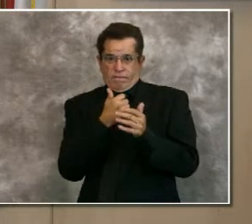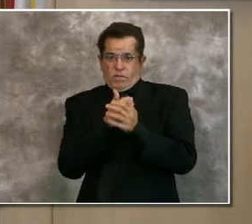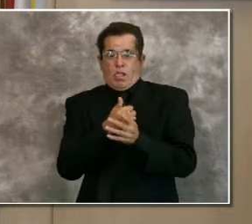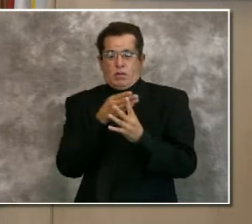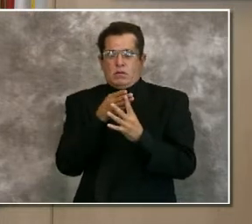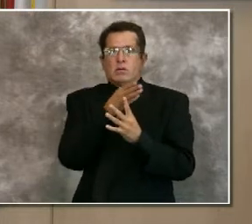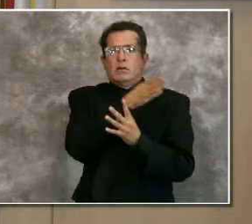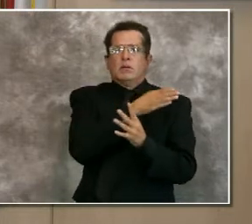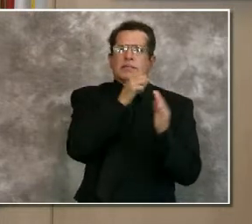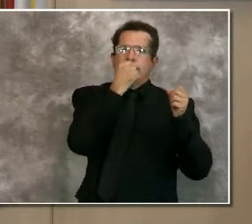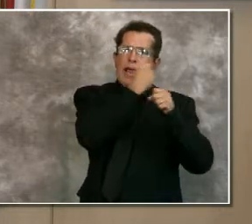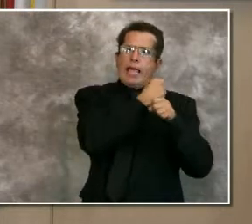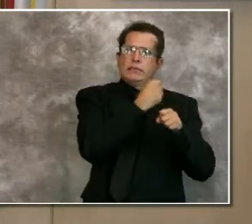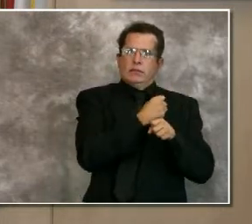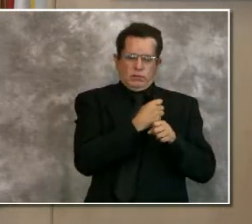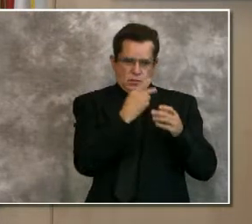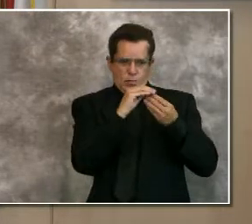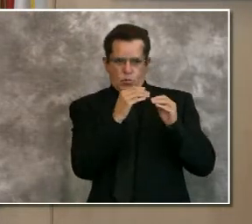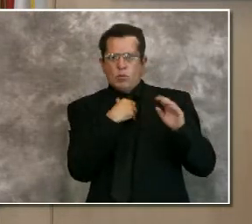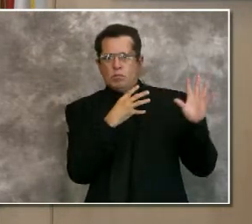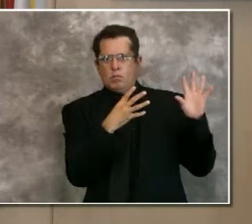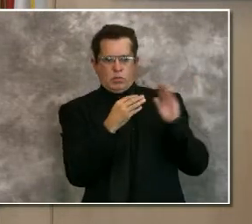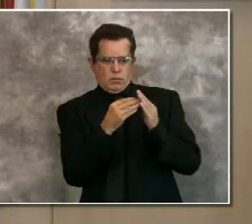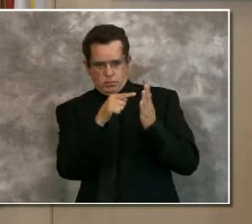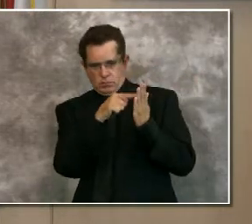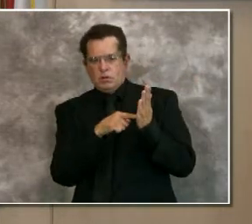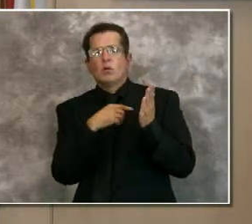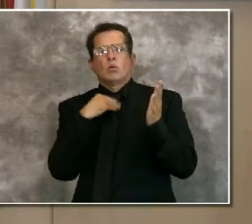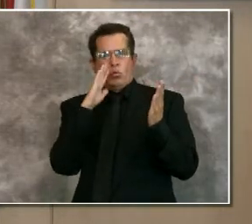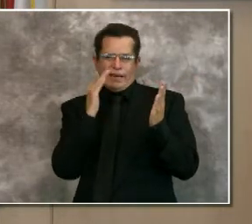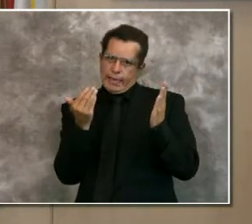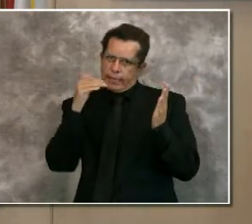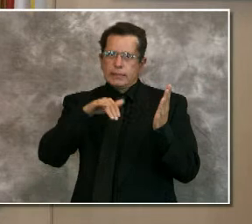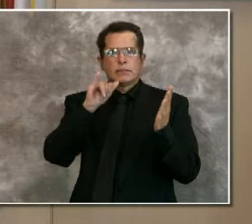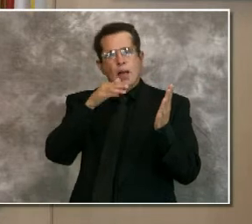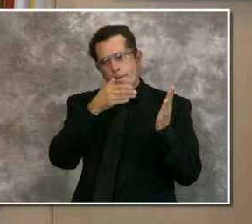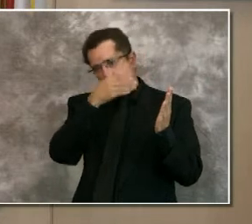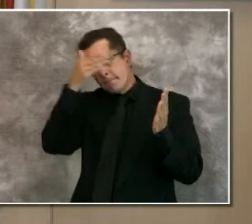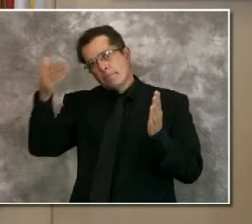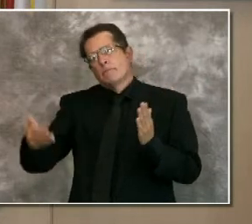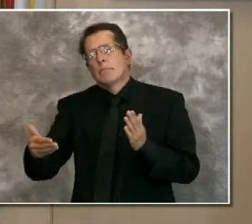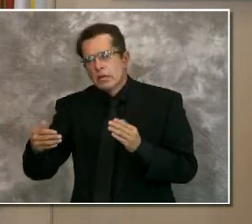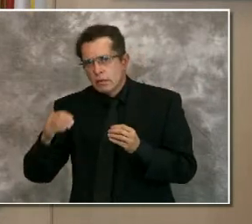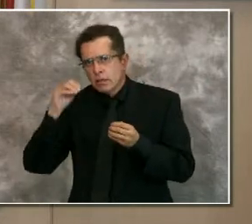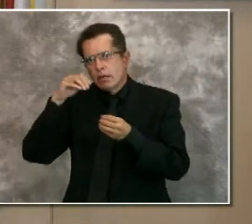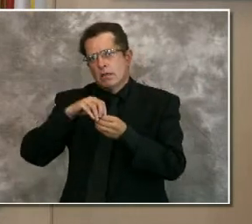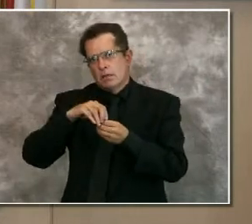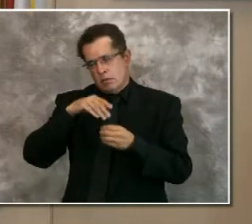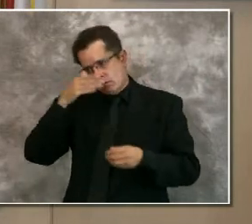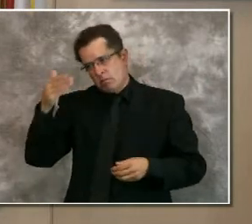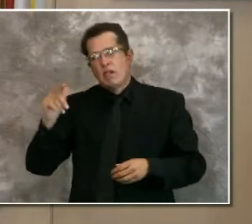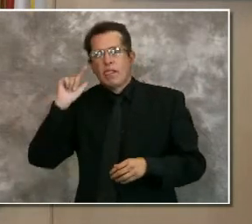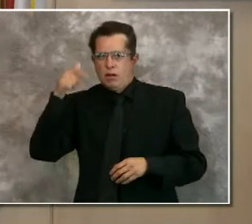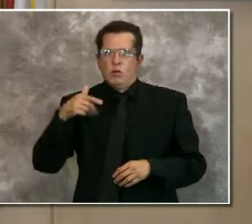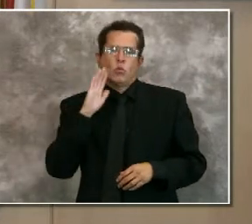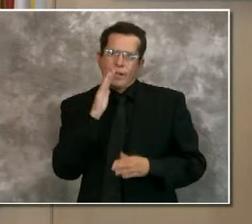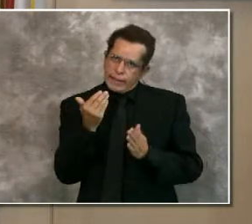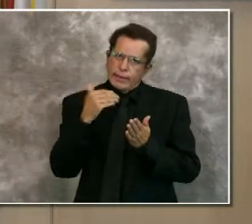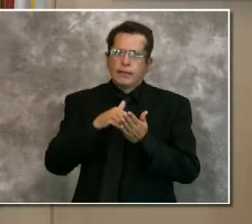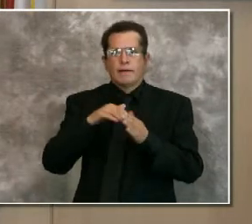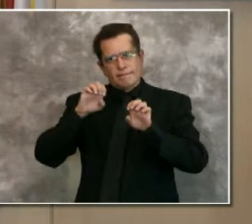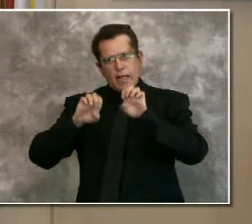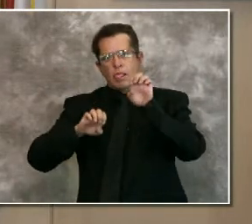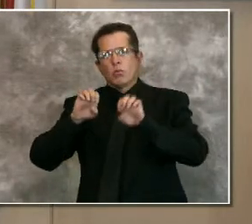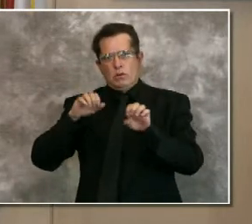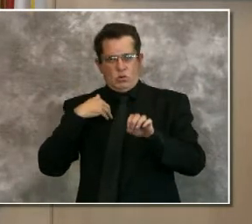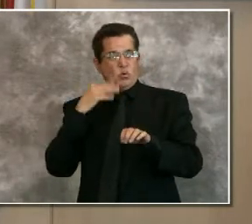the statistics and the data that we have, and we will do the same in reassessing the data. And actually, we will continue